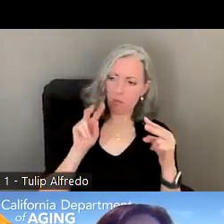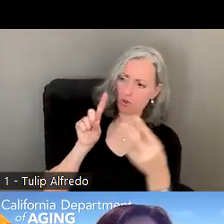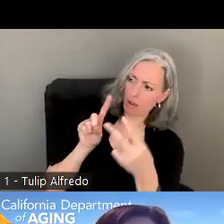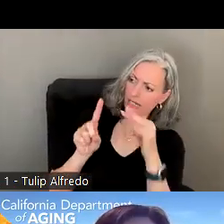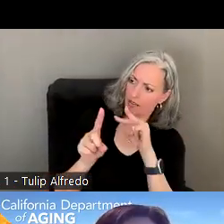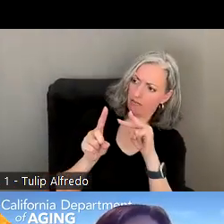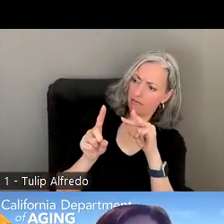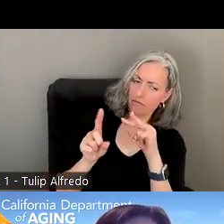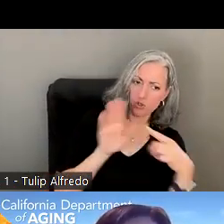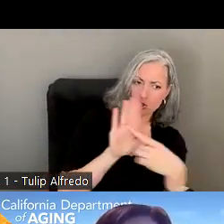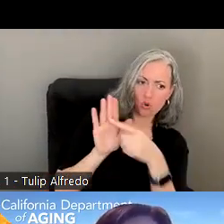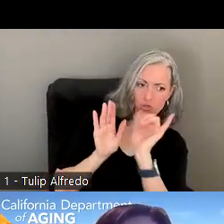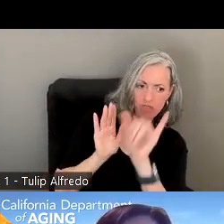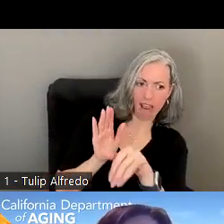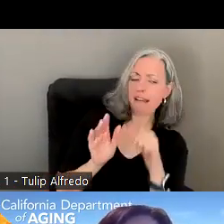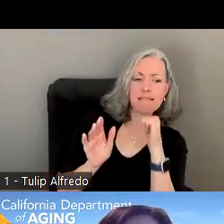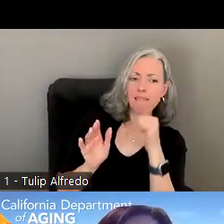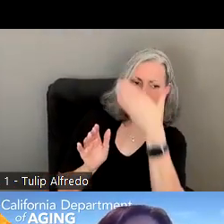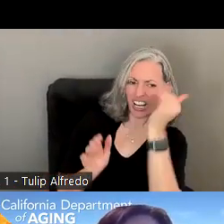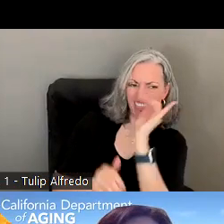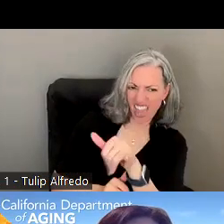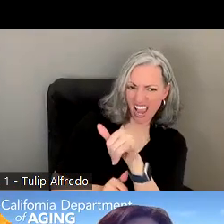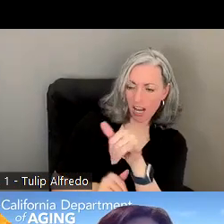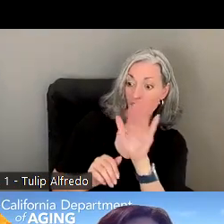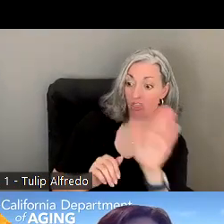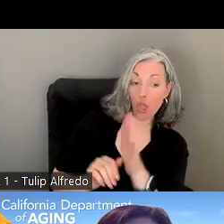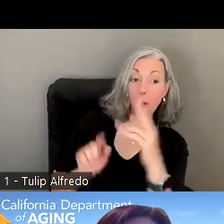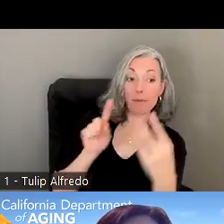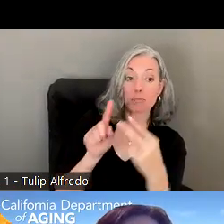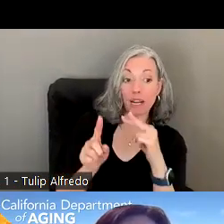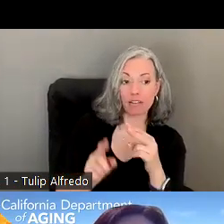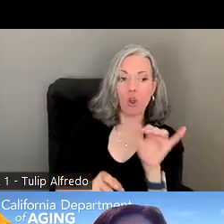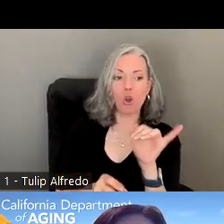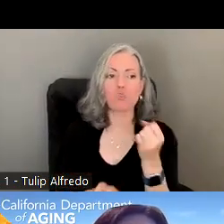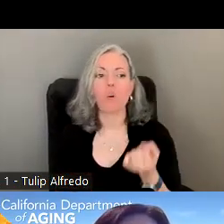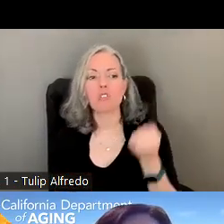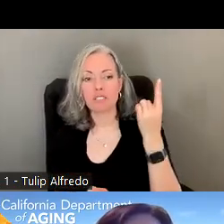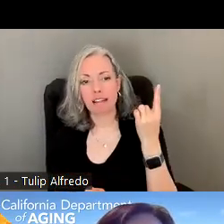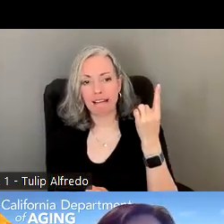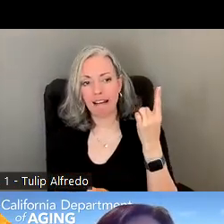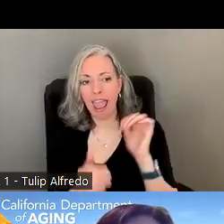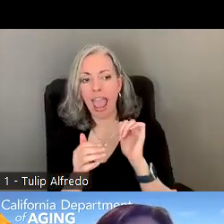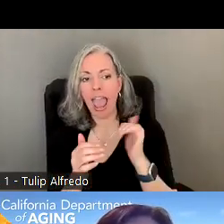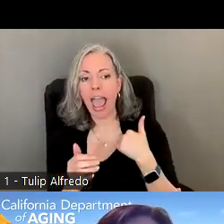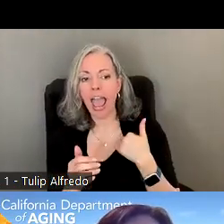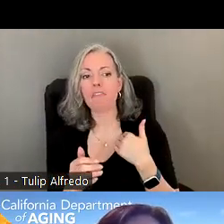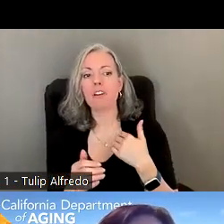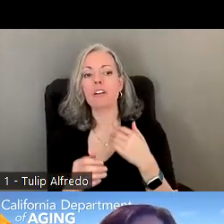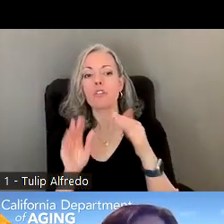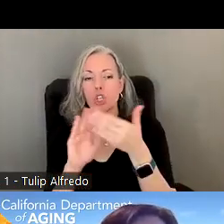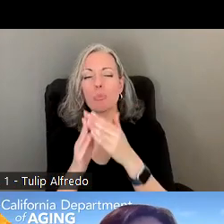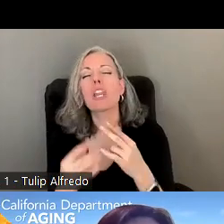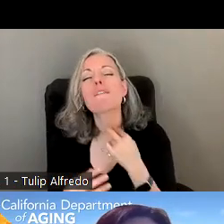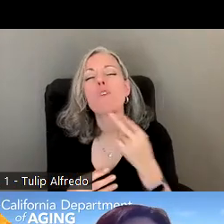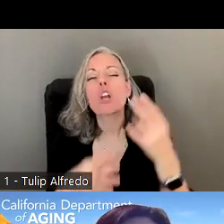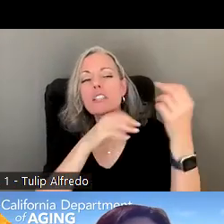represented and that it not be forgotten. We also understand that having the community voice